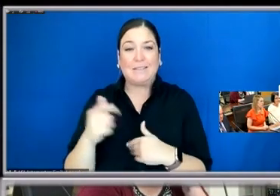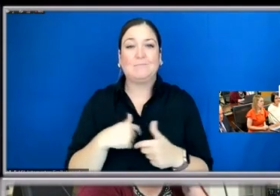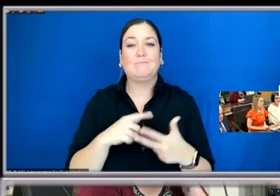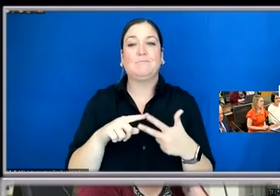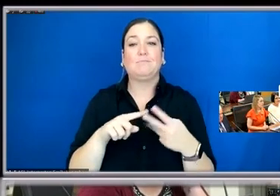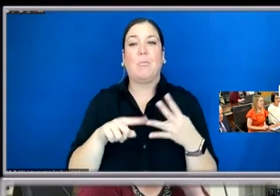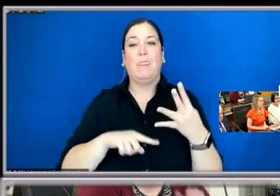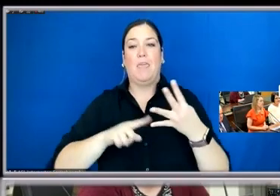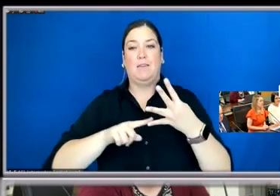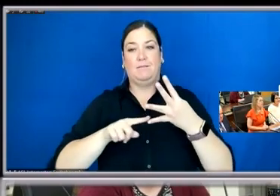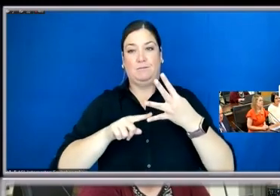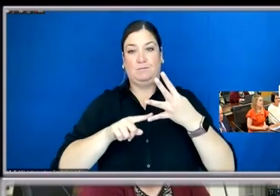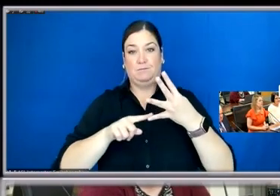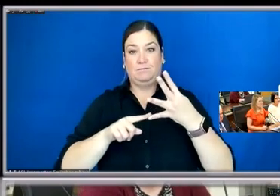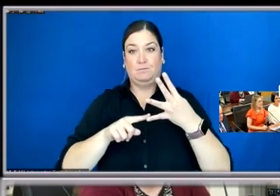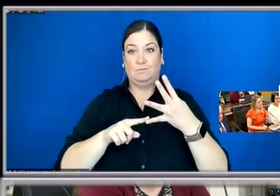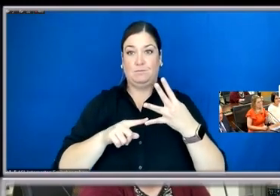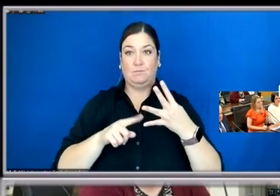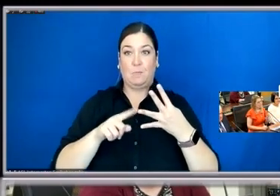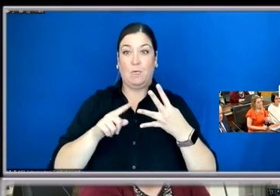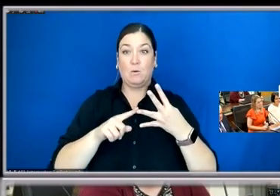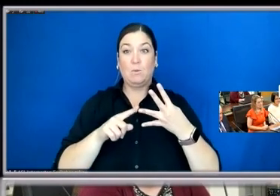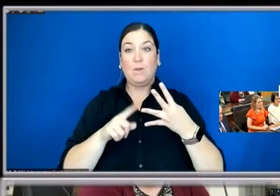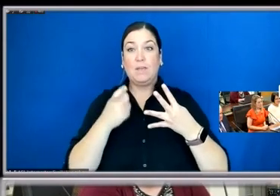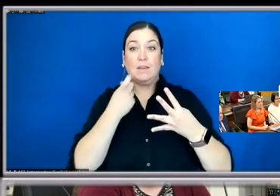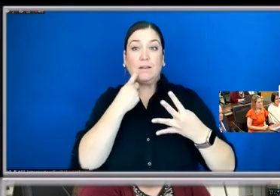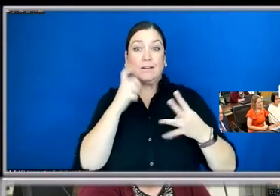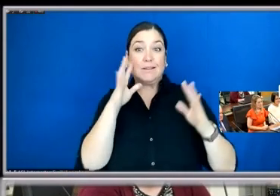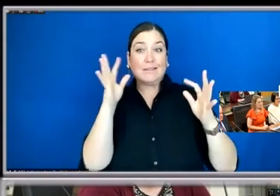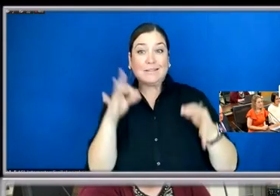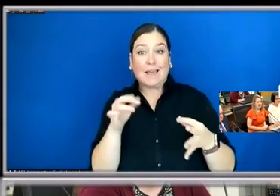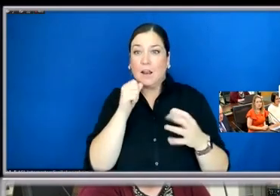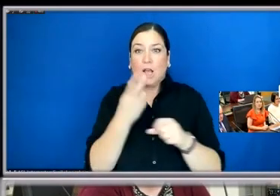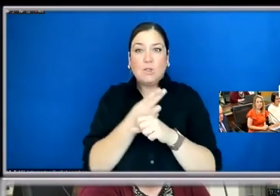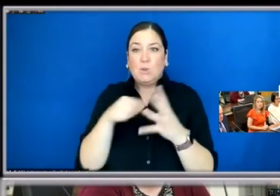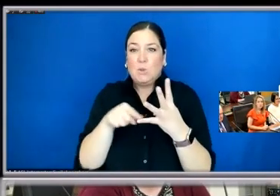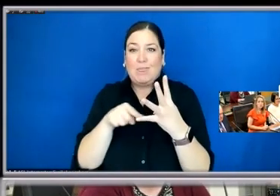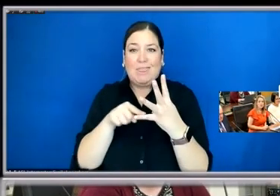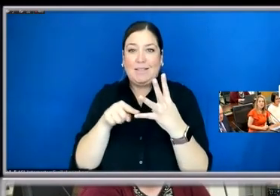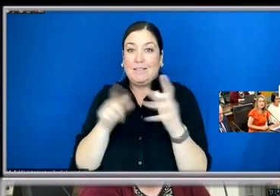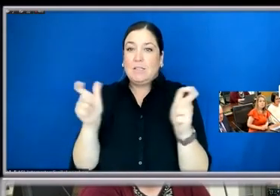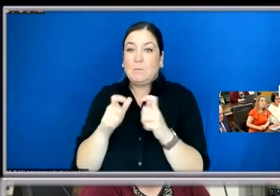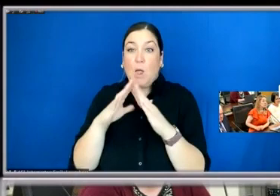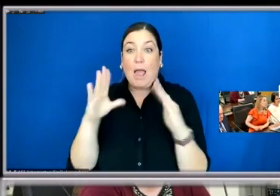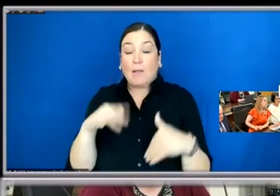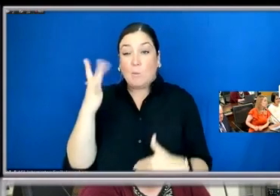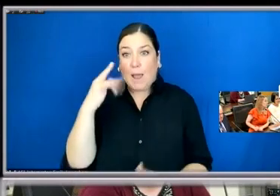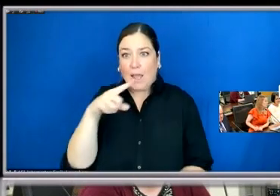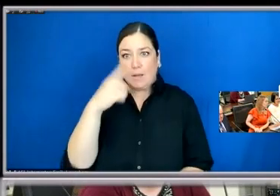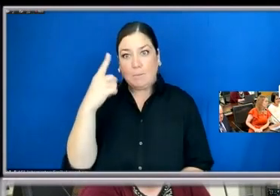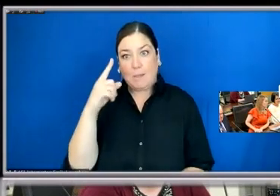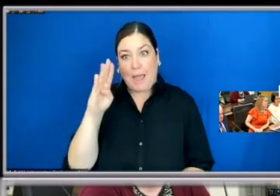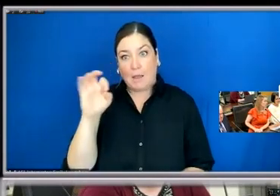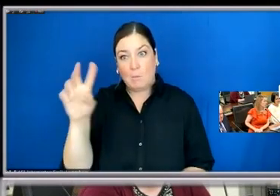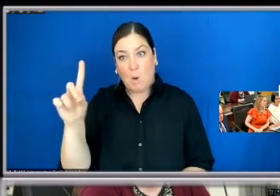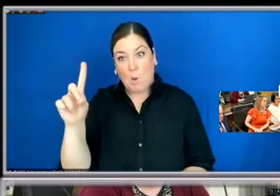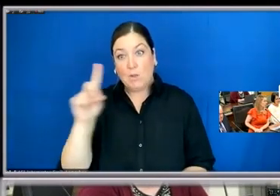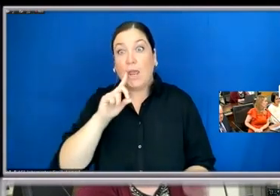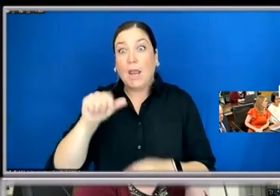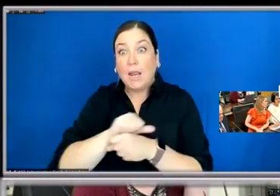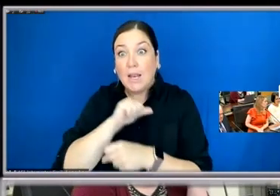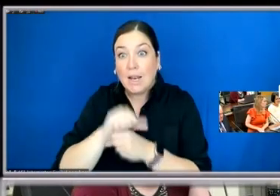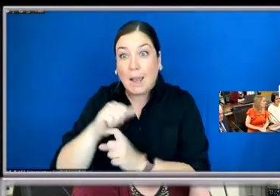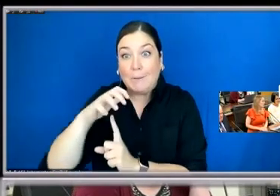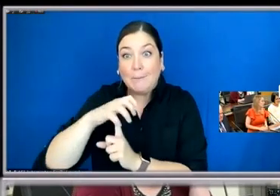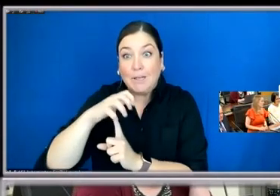have chosen not to be using the little house because it now has black mold and literally mushrooms coming out of